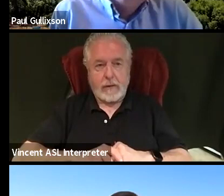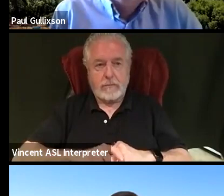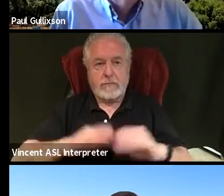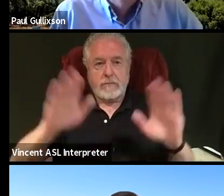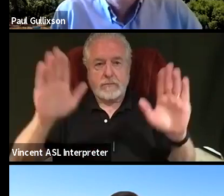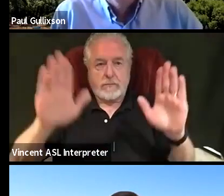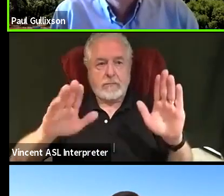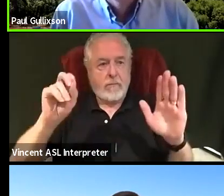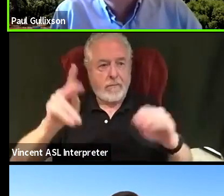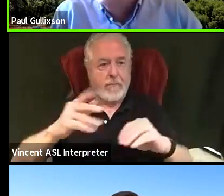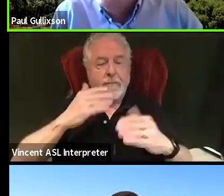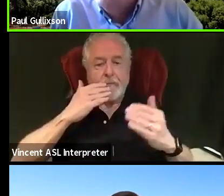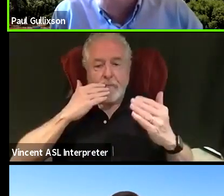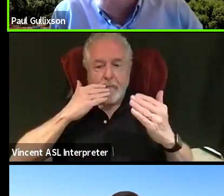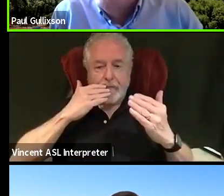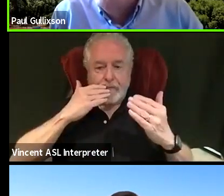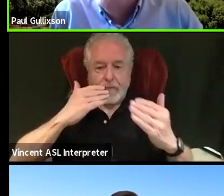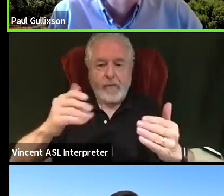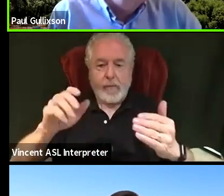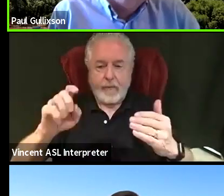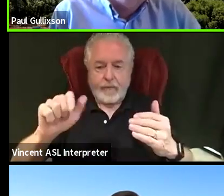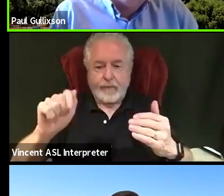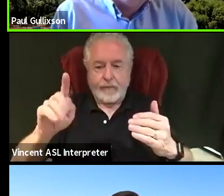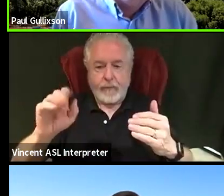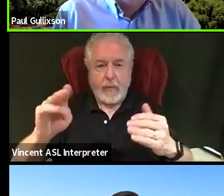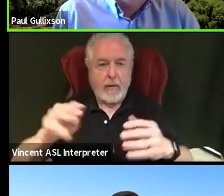Great. Thank you. Thank you, Adam.